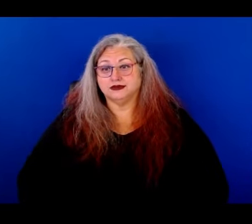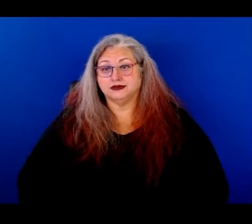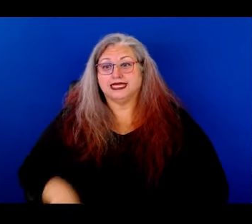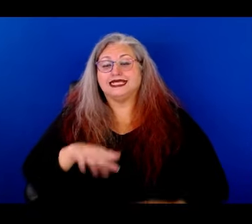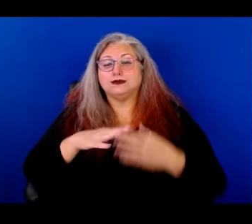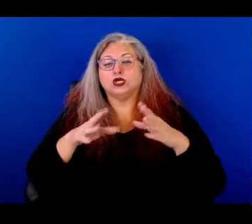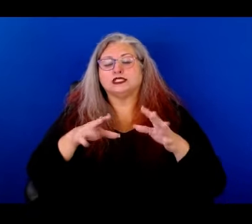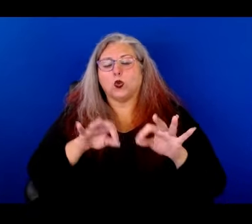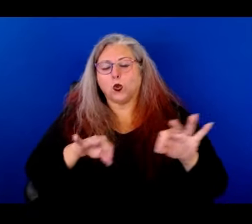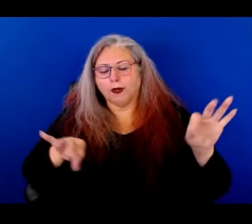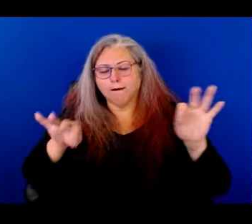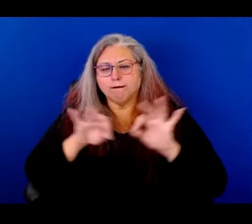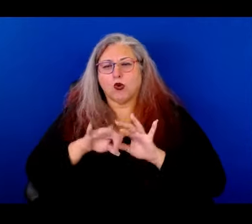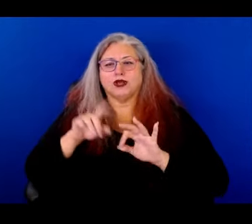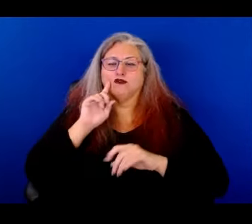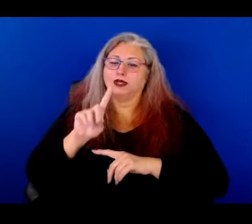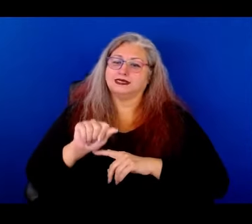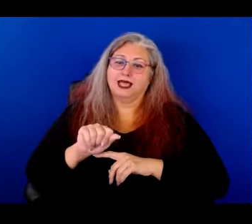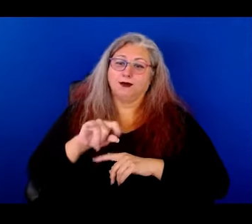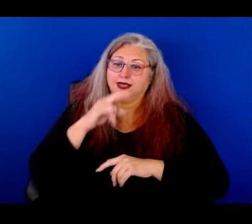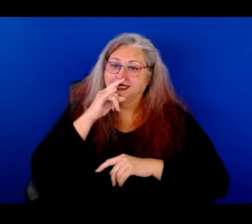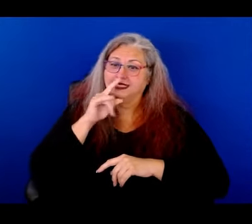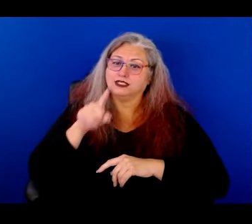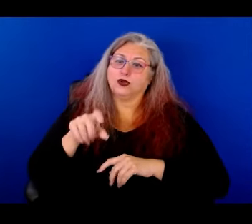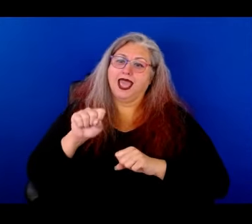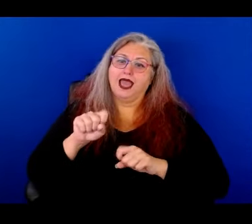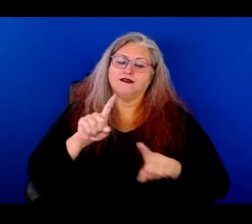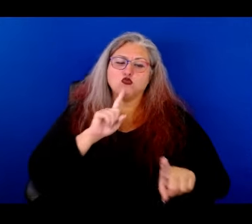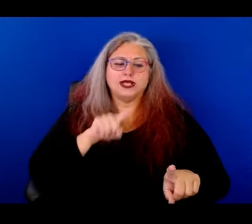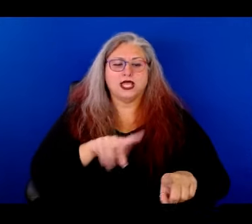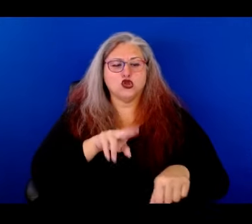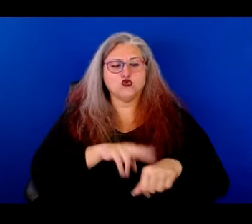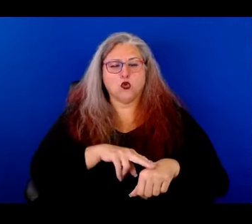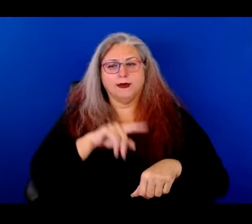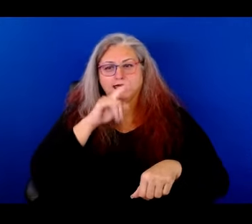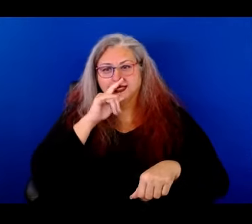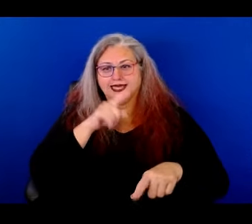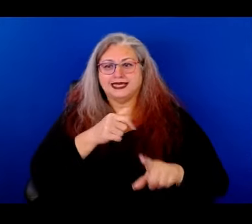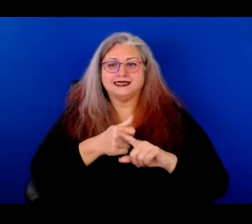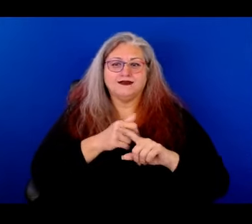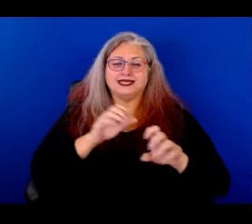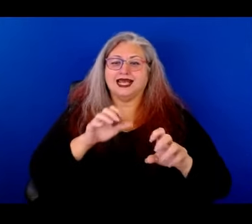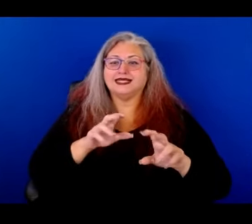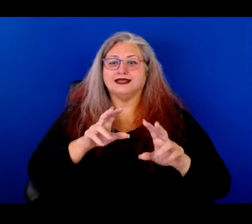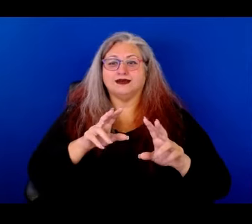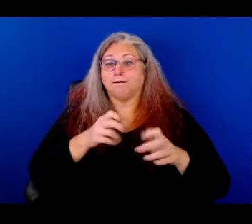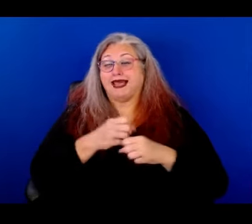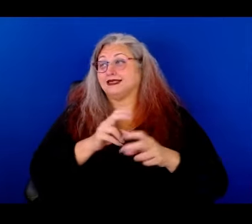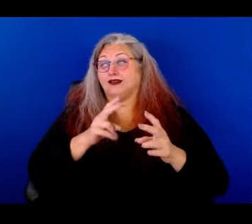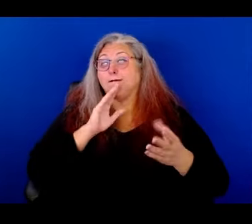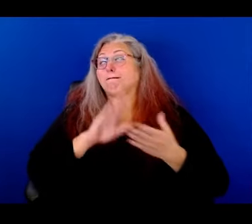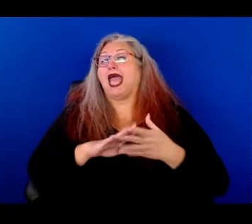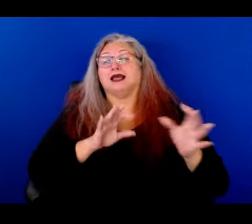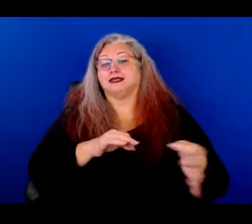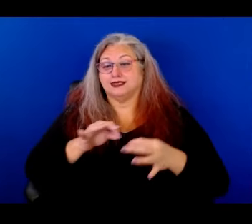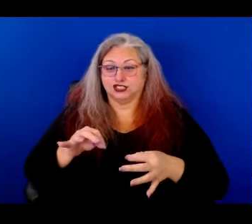so important for disabled kids to have this really normal kid who does really makes really bad